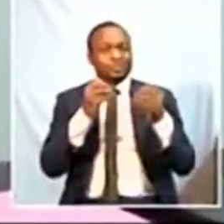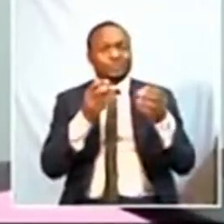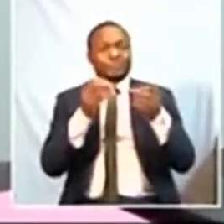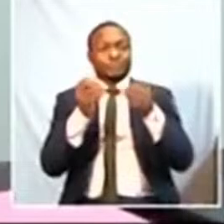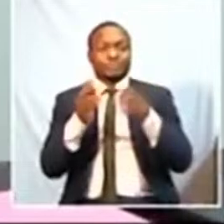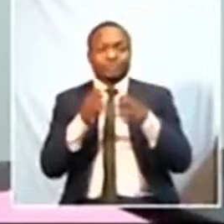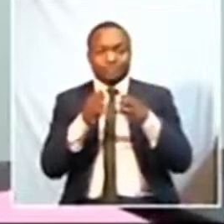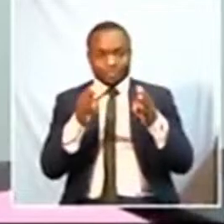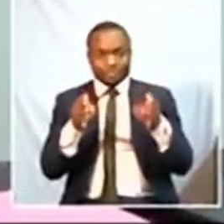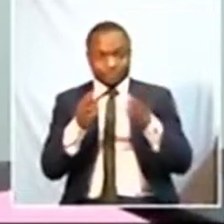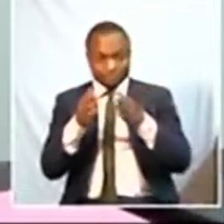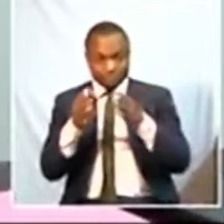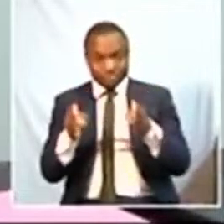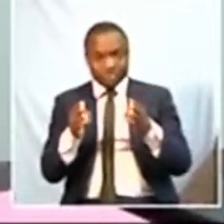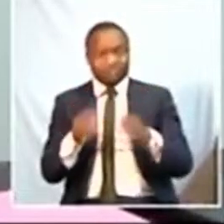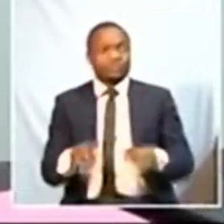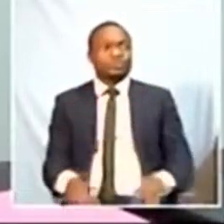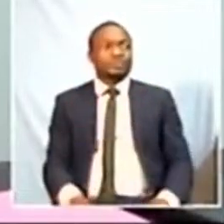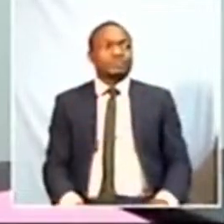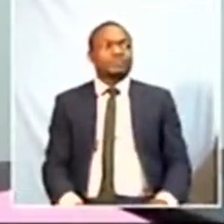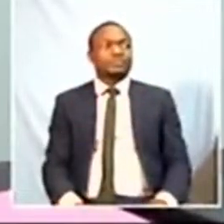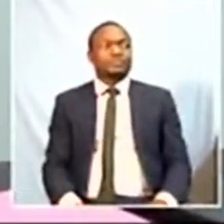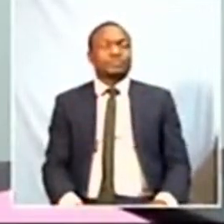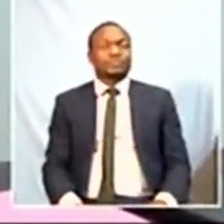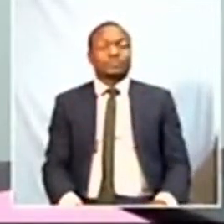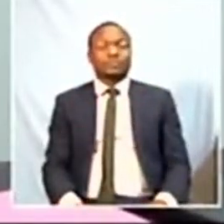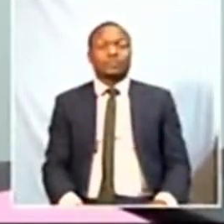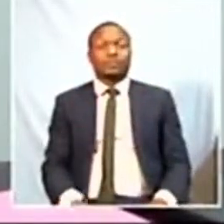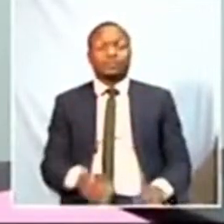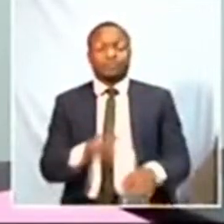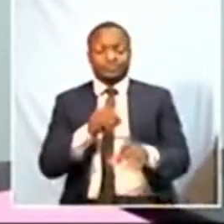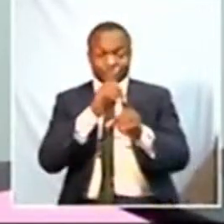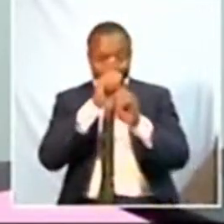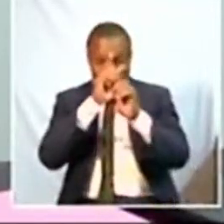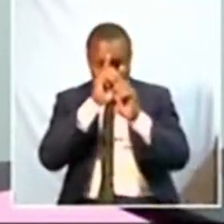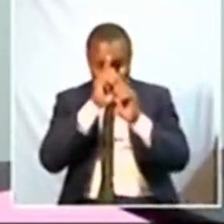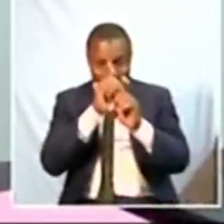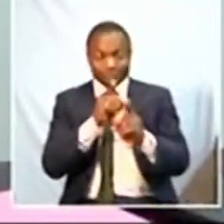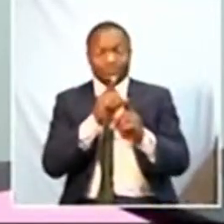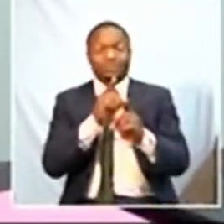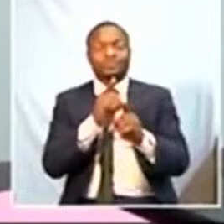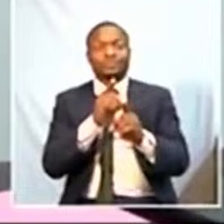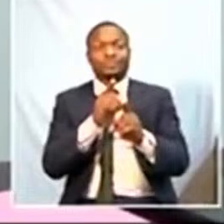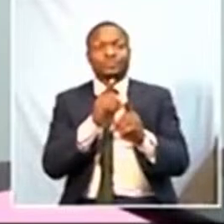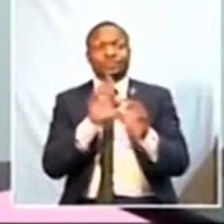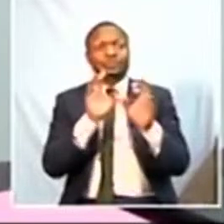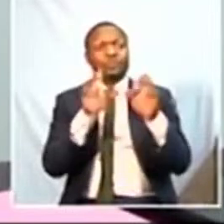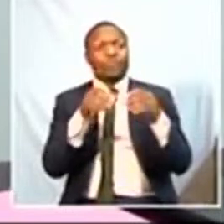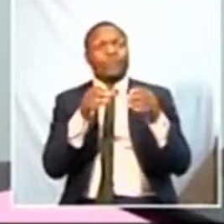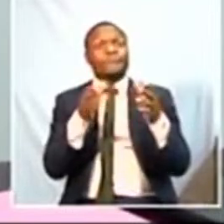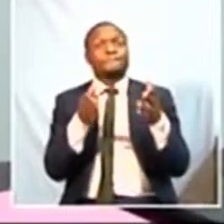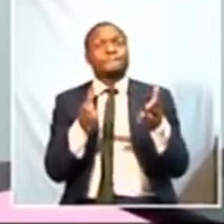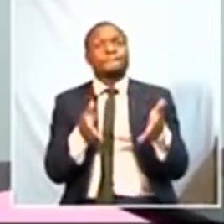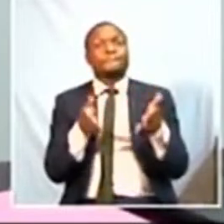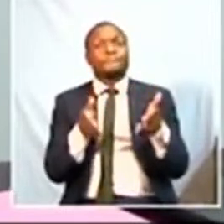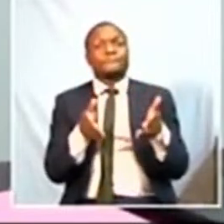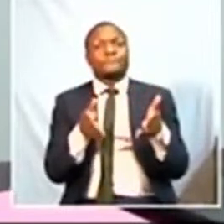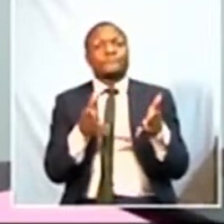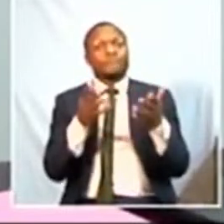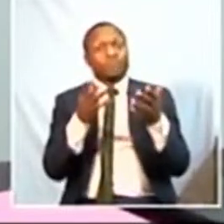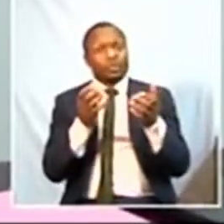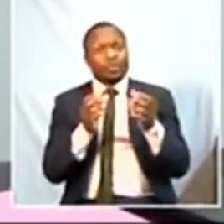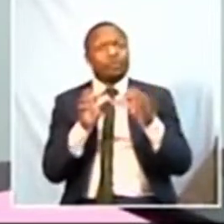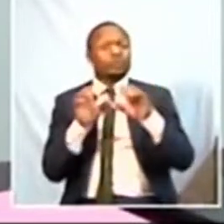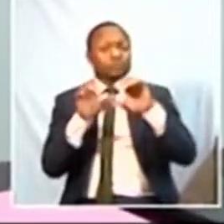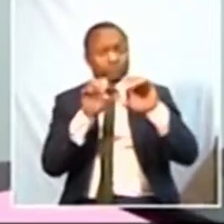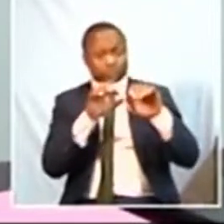gaps. So it is the decision of this committee, because we want to do a